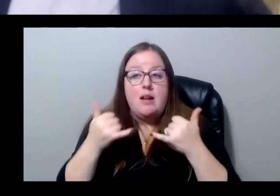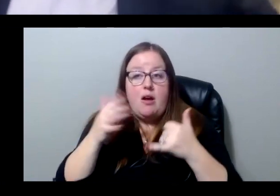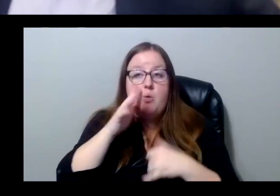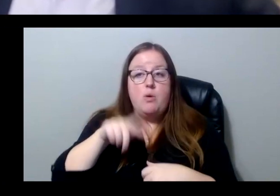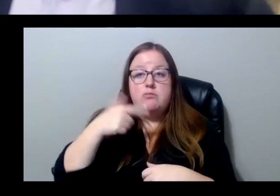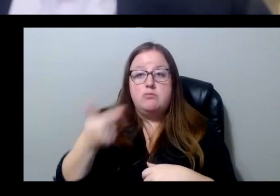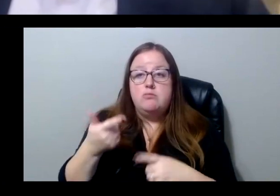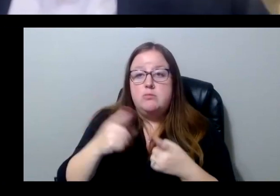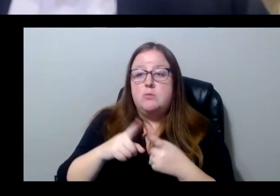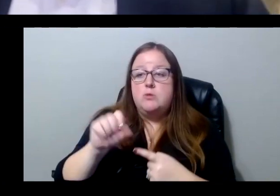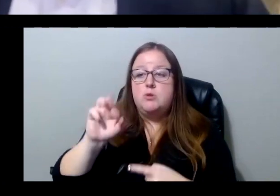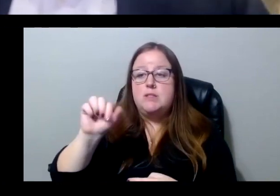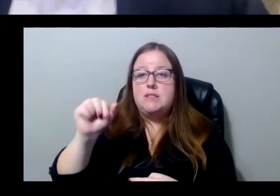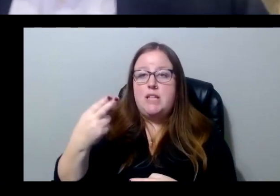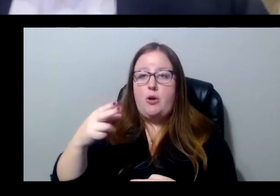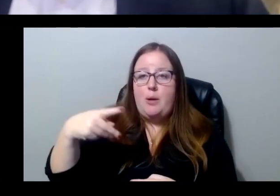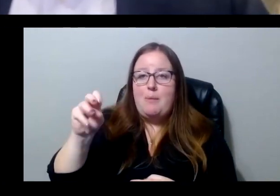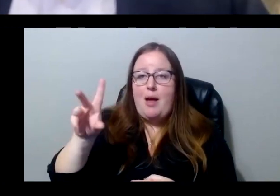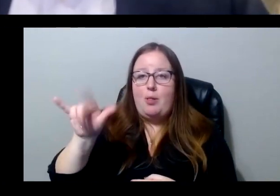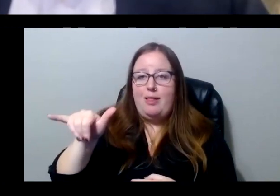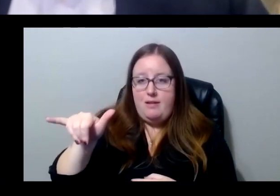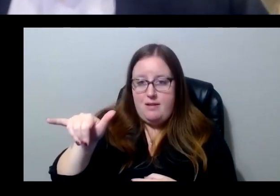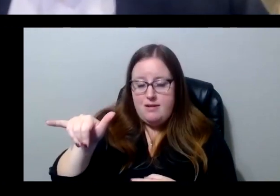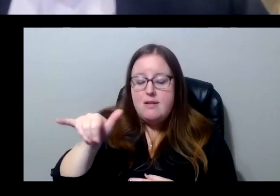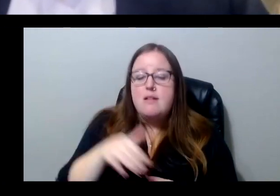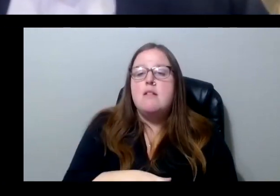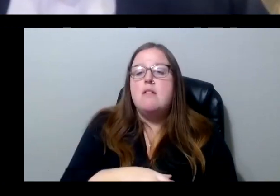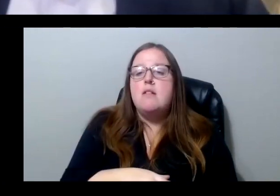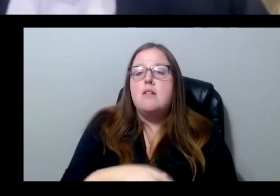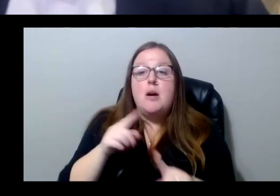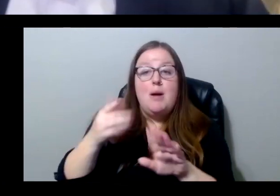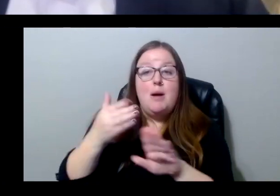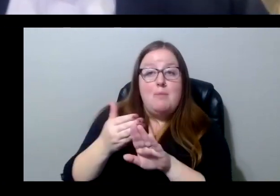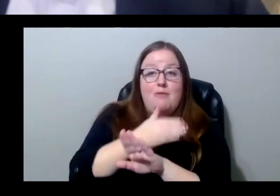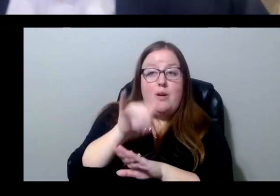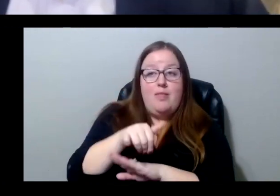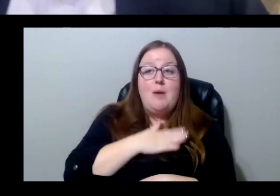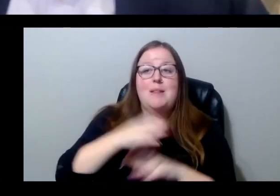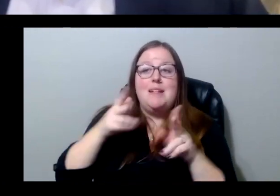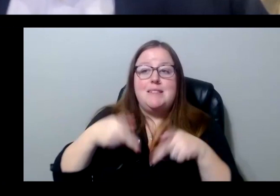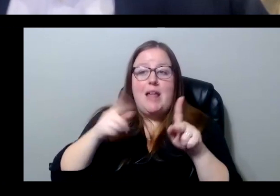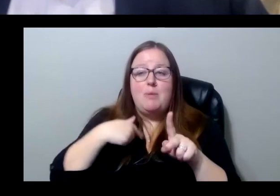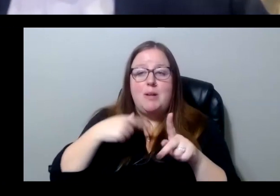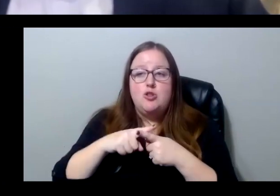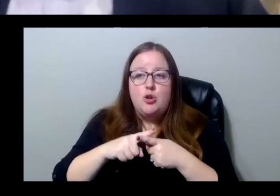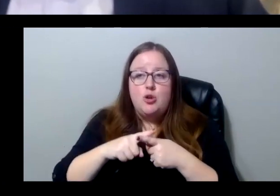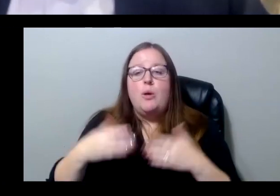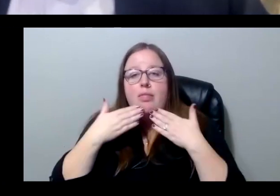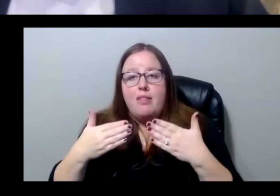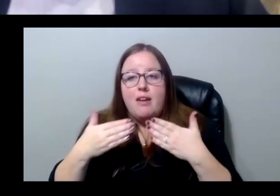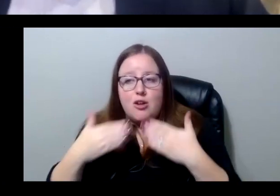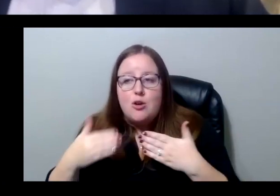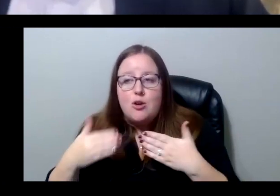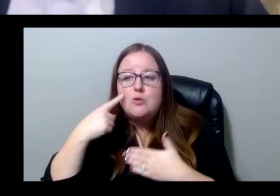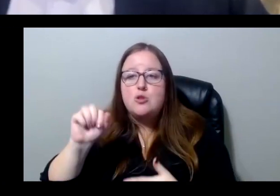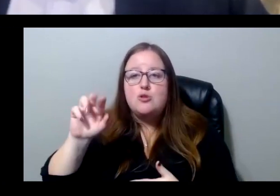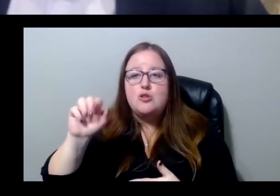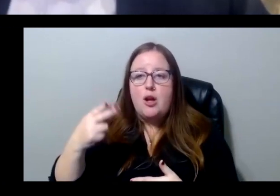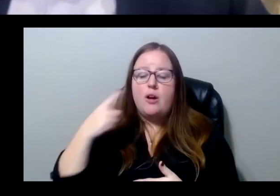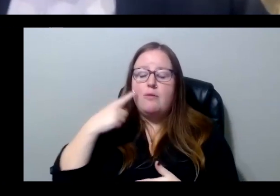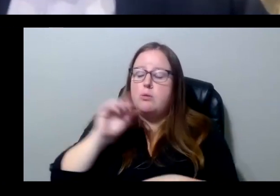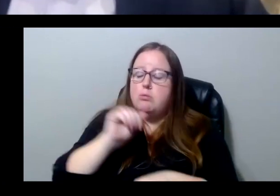but what I think is going on here in the question is thinking about the character as you evolved the